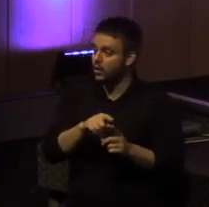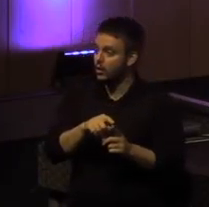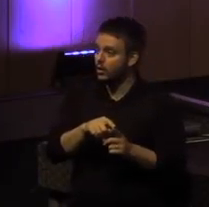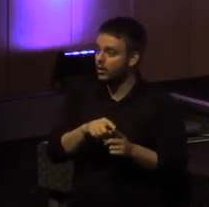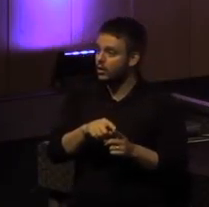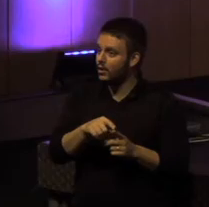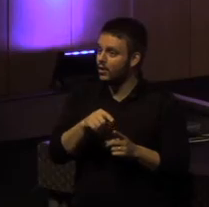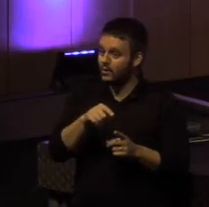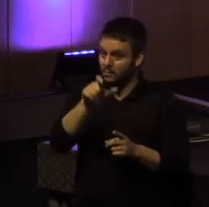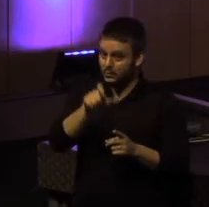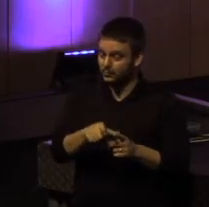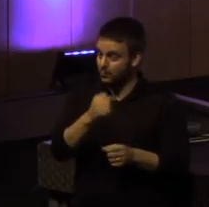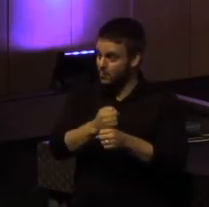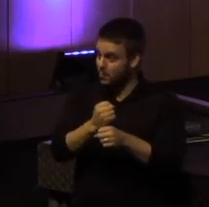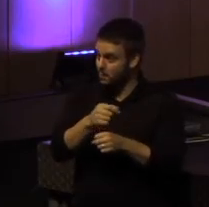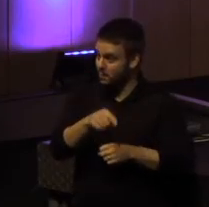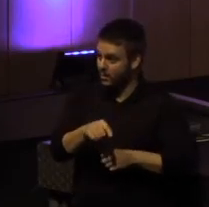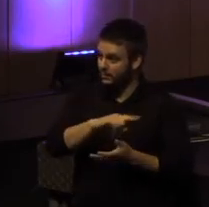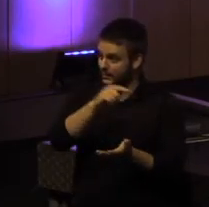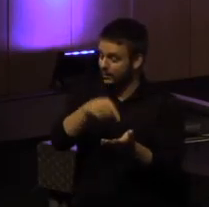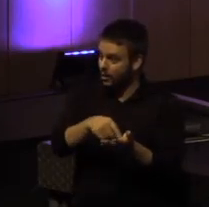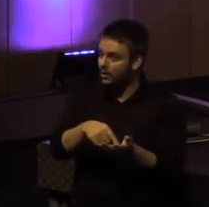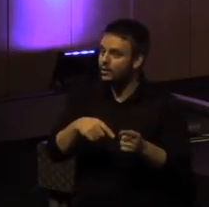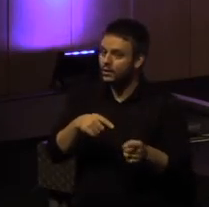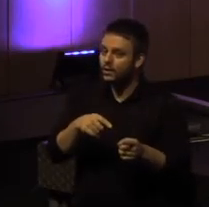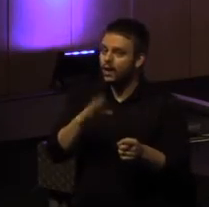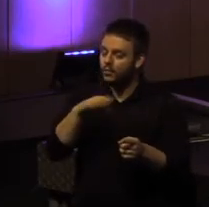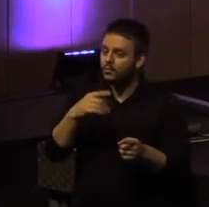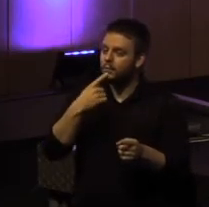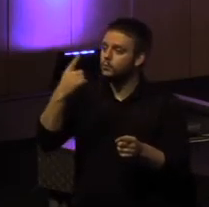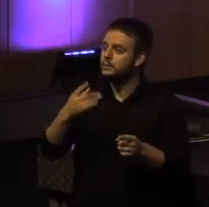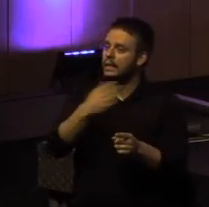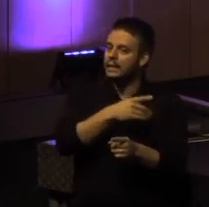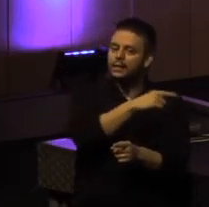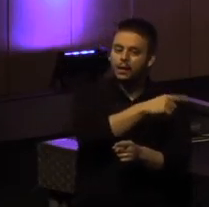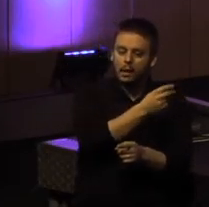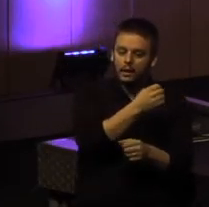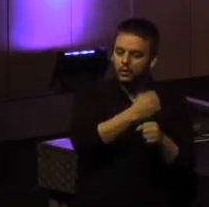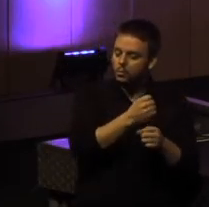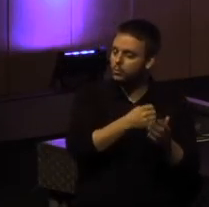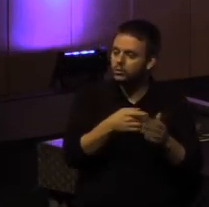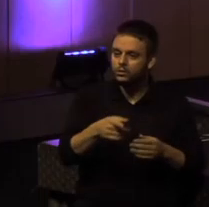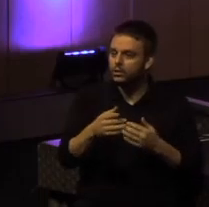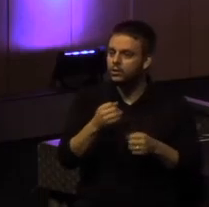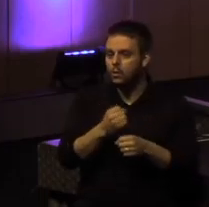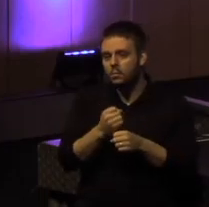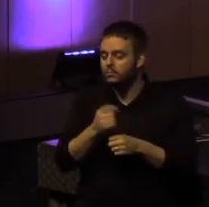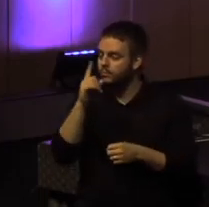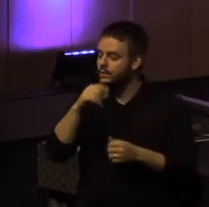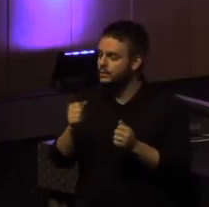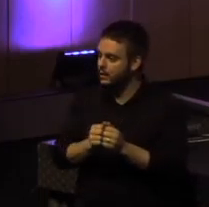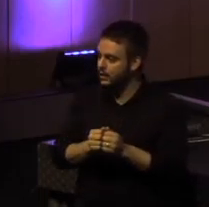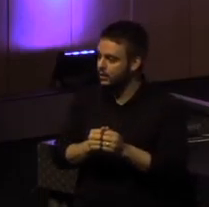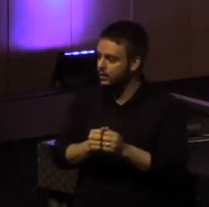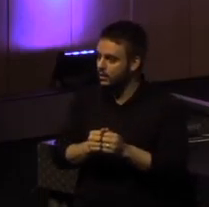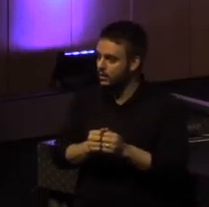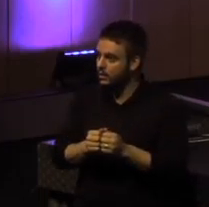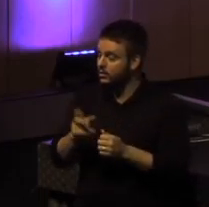this neighborhood saying, what happened to Mike? These are children that look exactly like